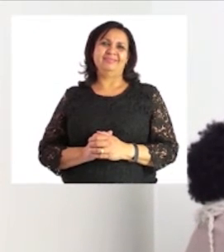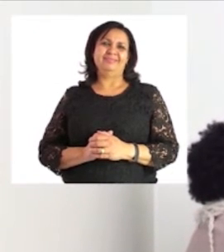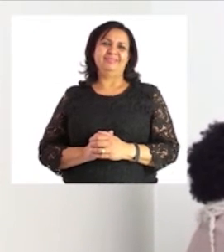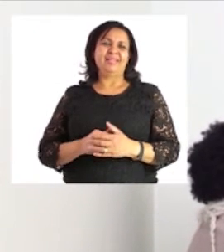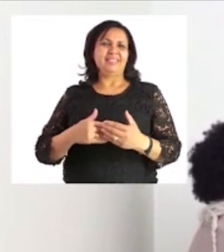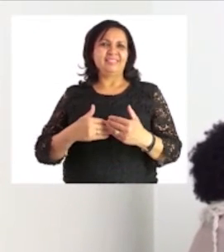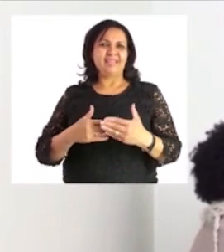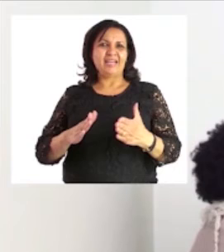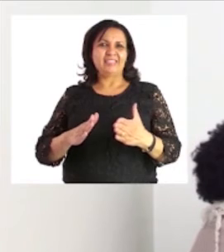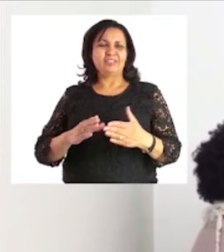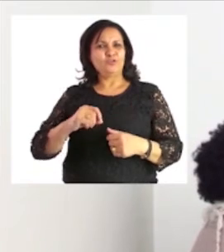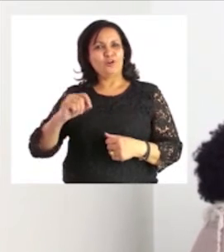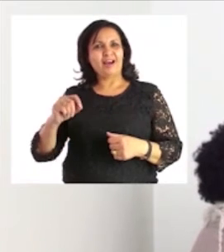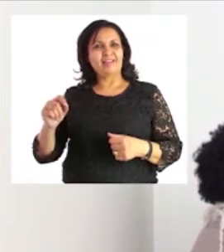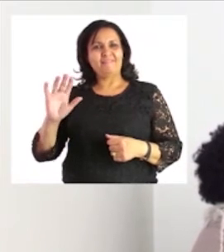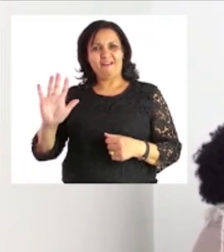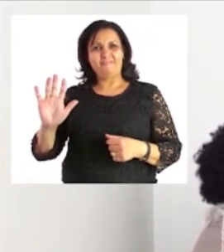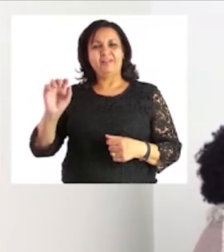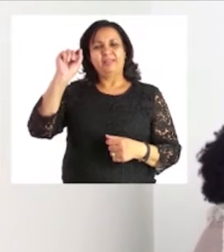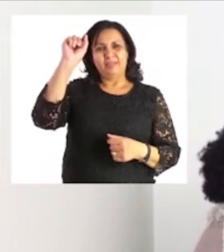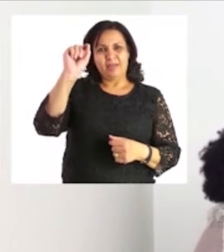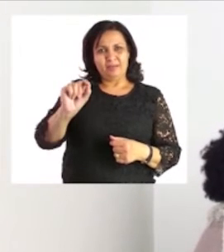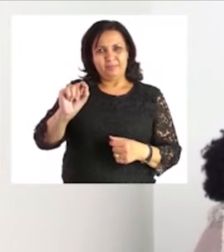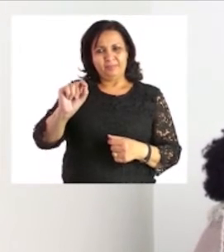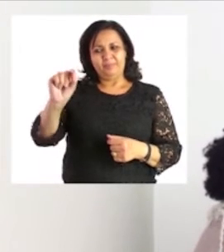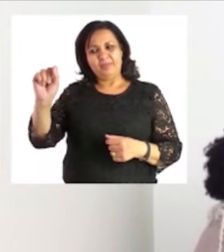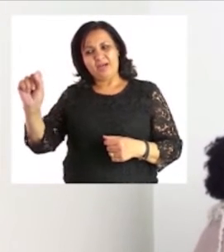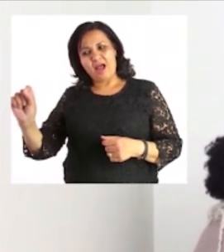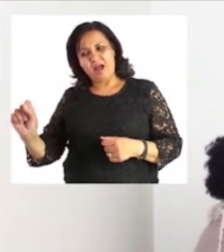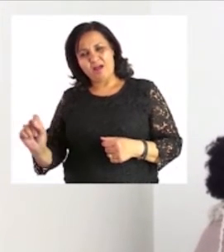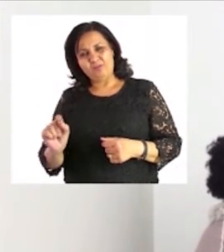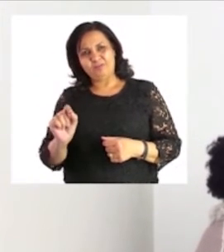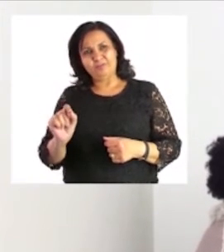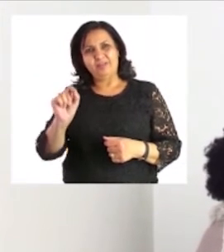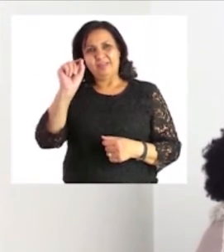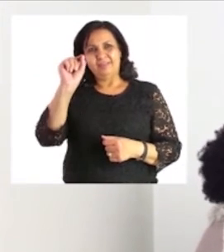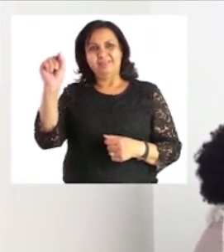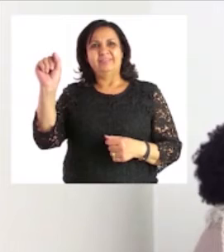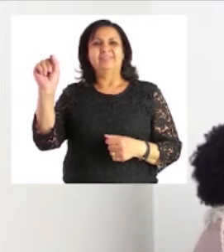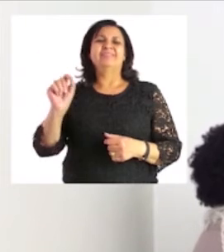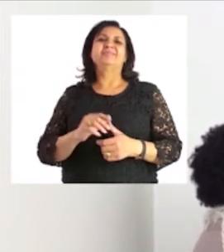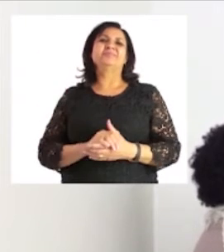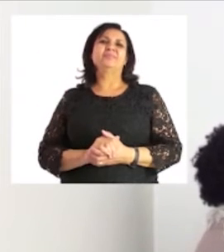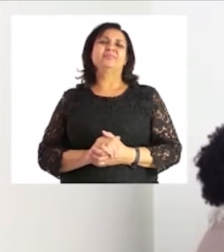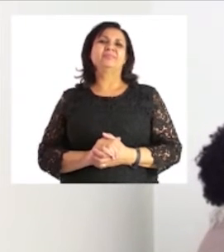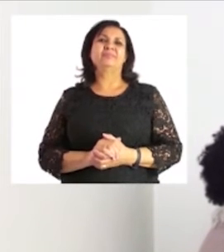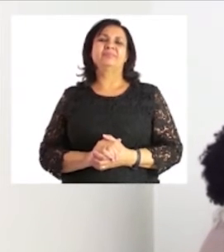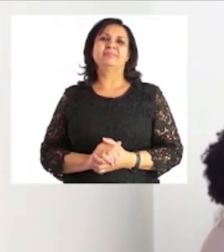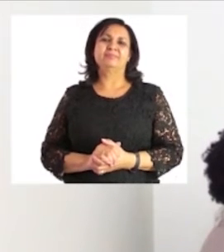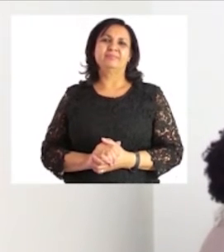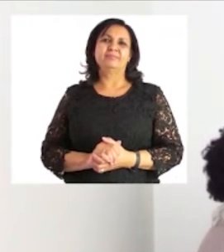there at the top. I go down and make a hoop here. And then I make